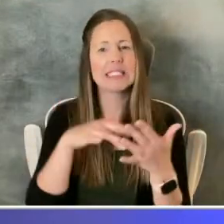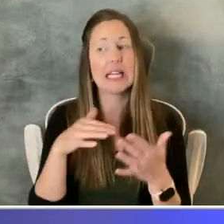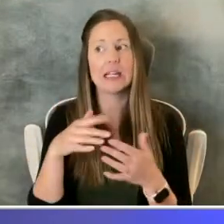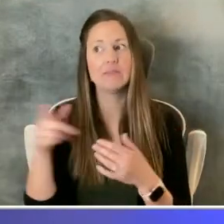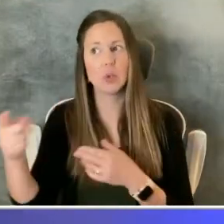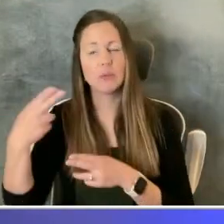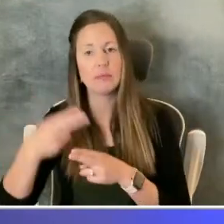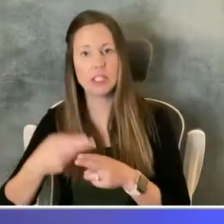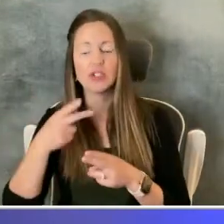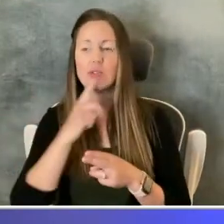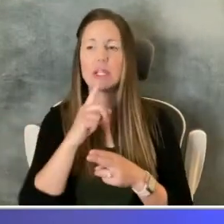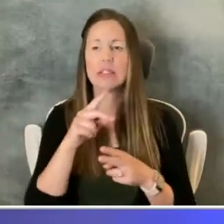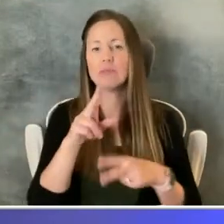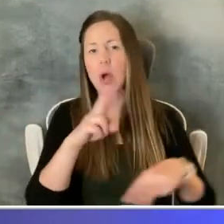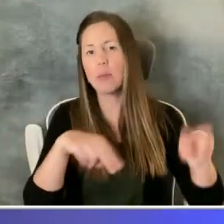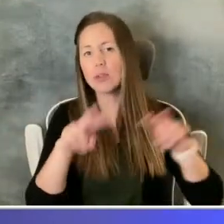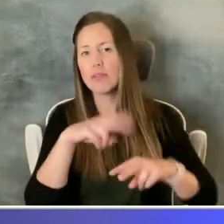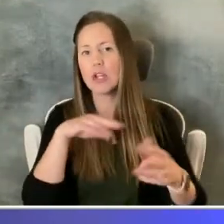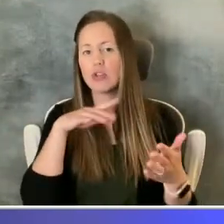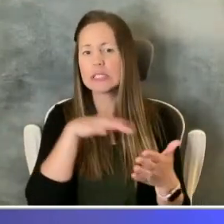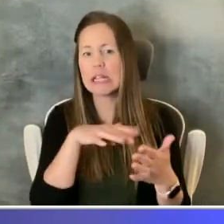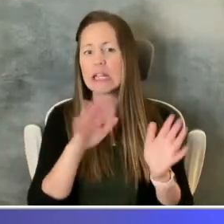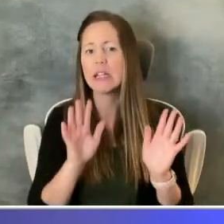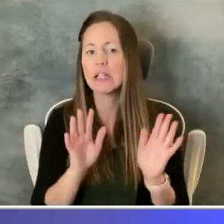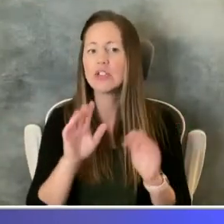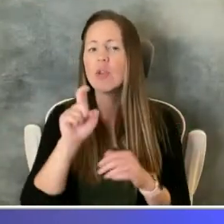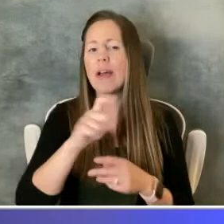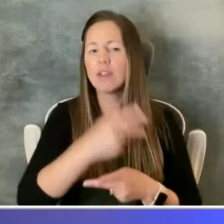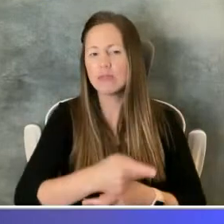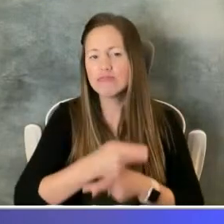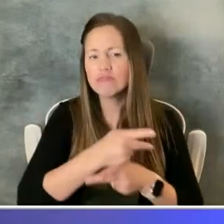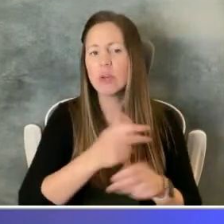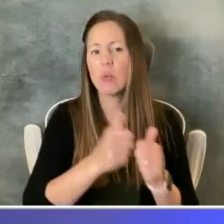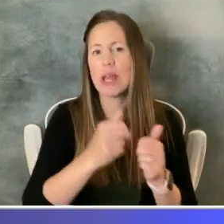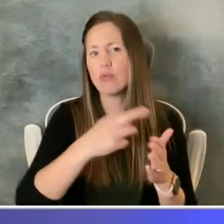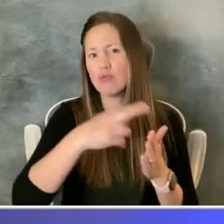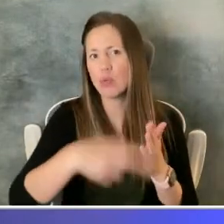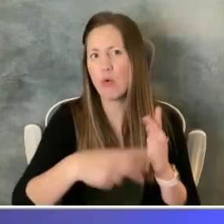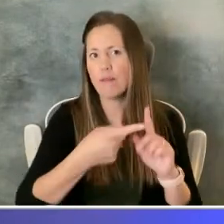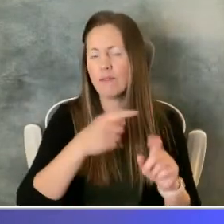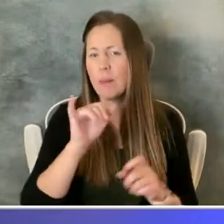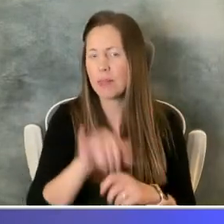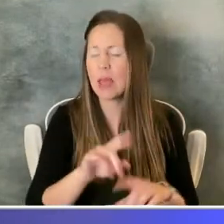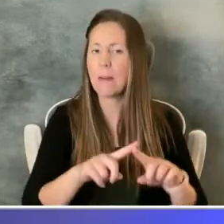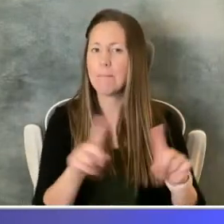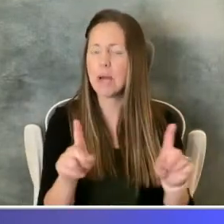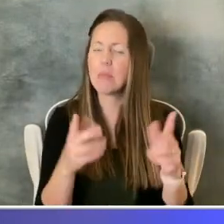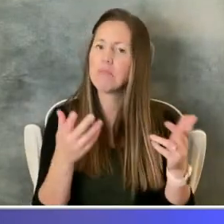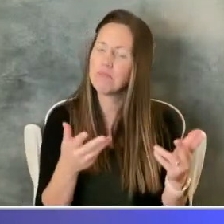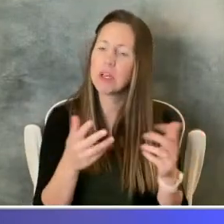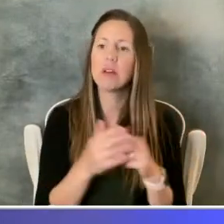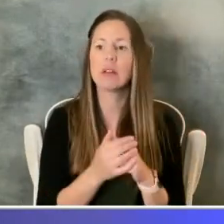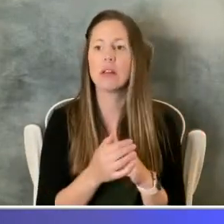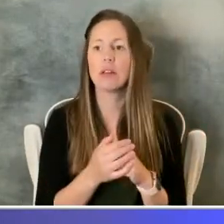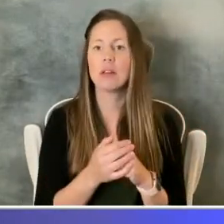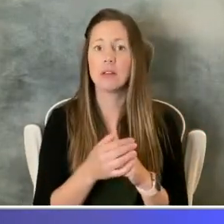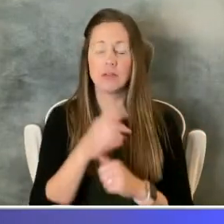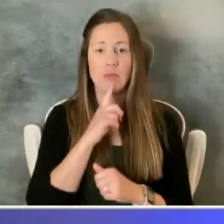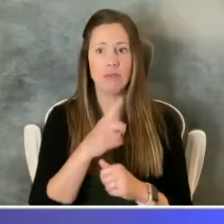be a little bit cautious about the conclusions that we draw. But the advantage of this is there's